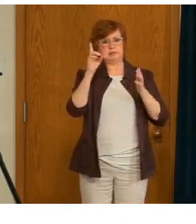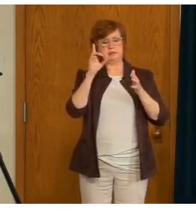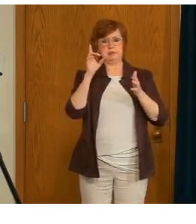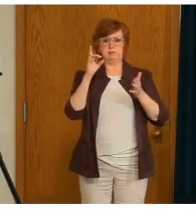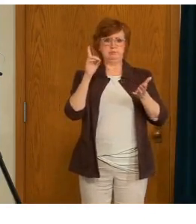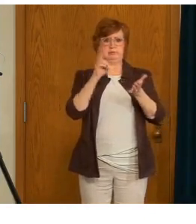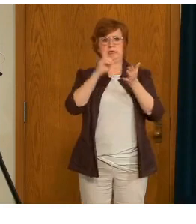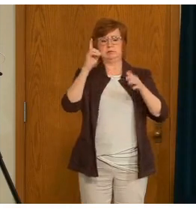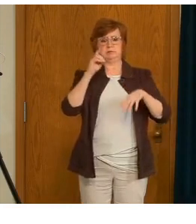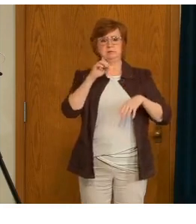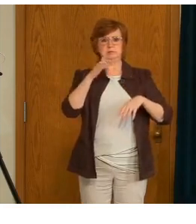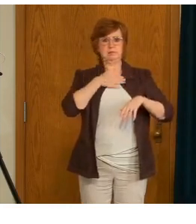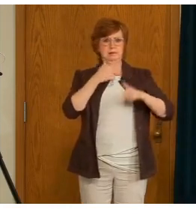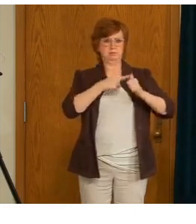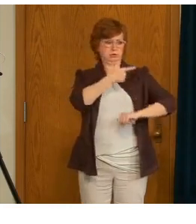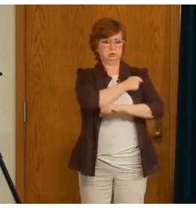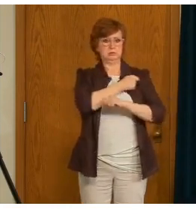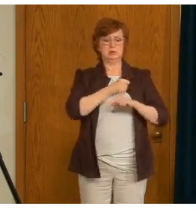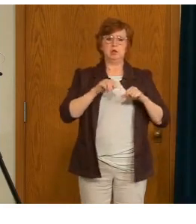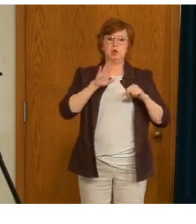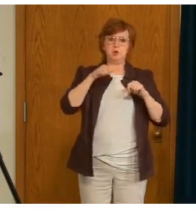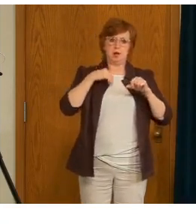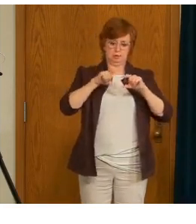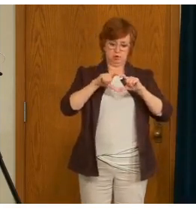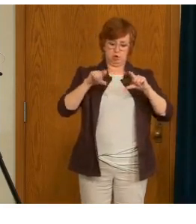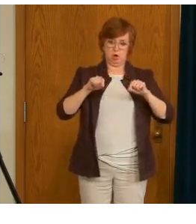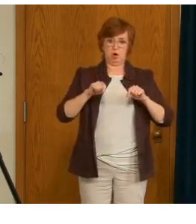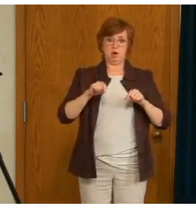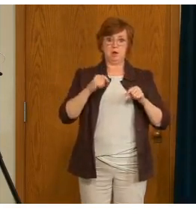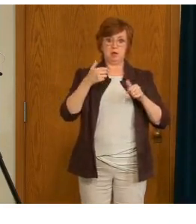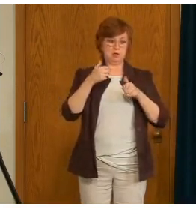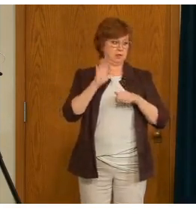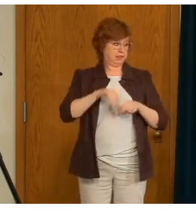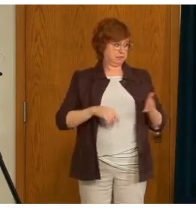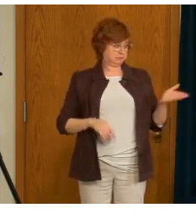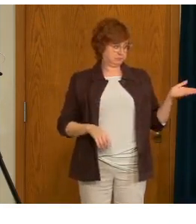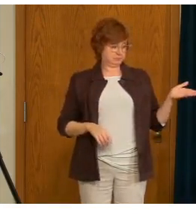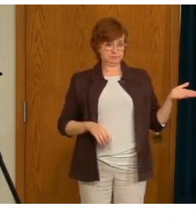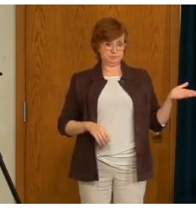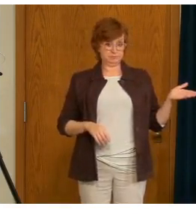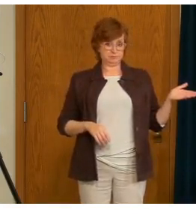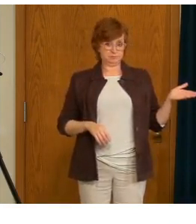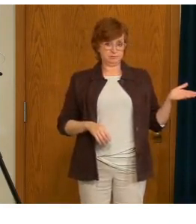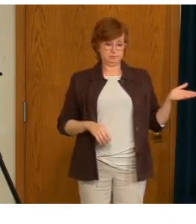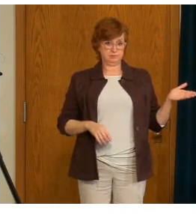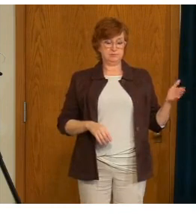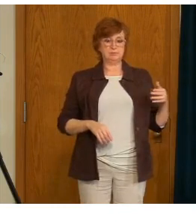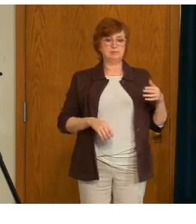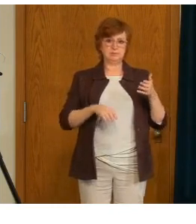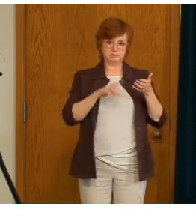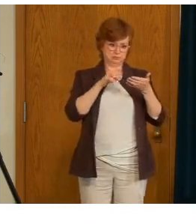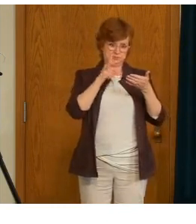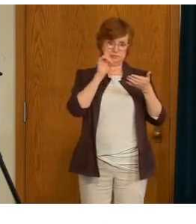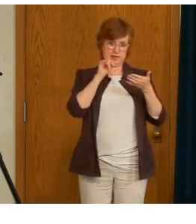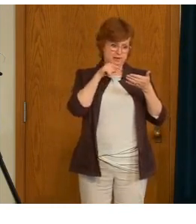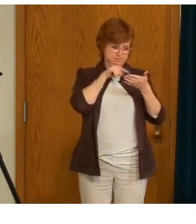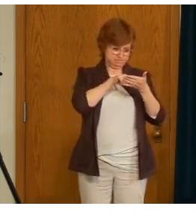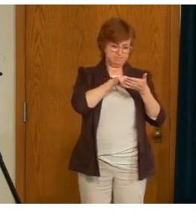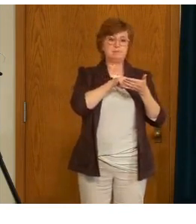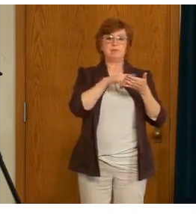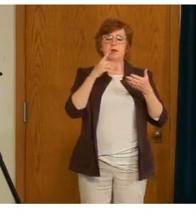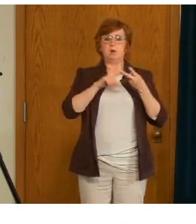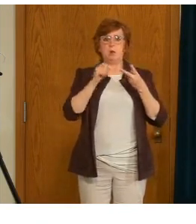That date is on your immunization card you received when you got your first shot, just like mine here. Or if for some reason